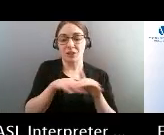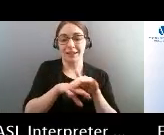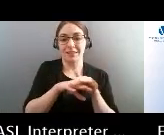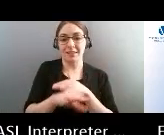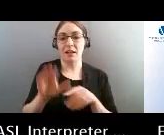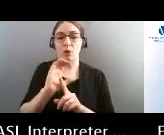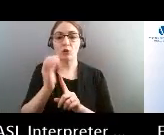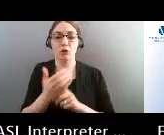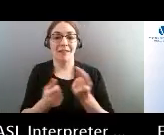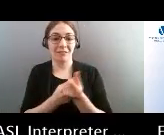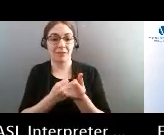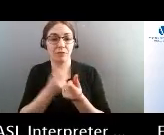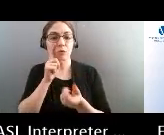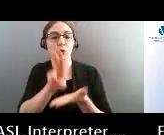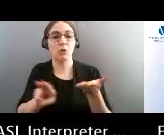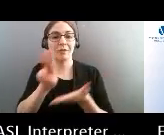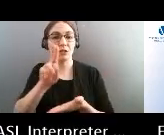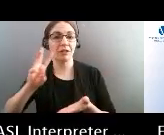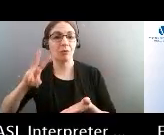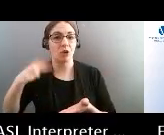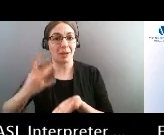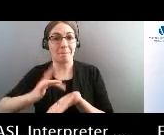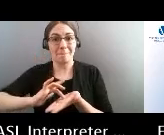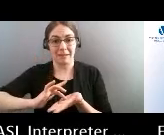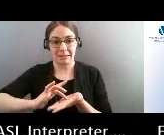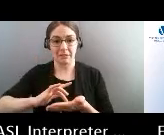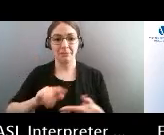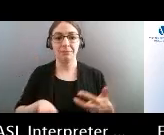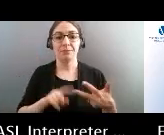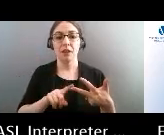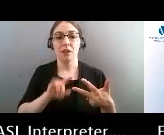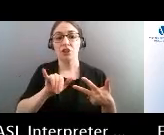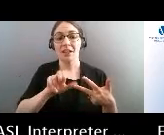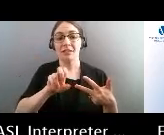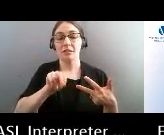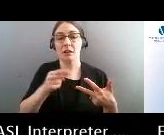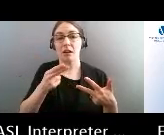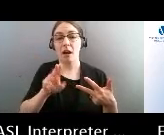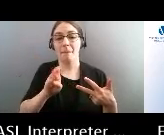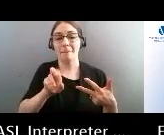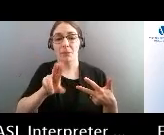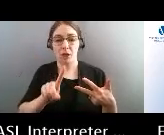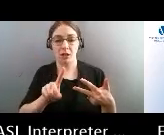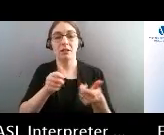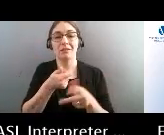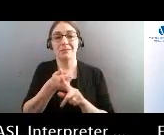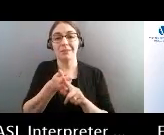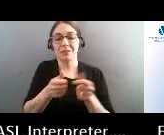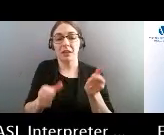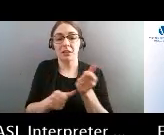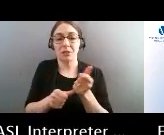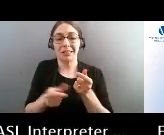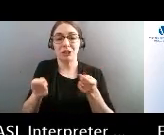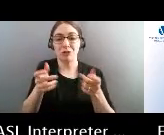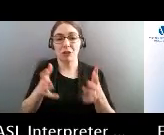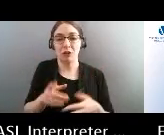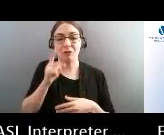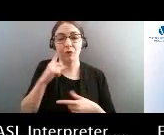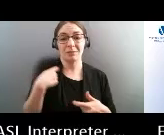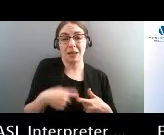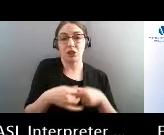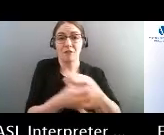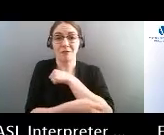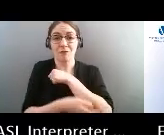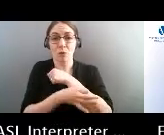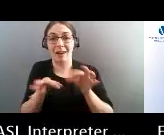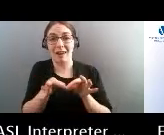of Washington Medicine, Jason Hubbard, who is Associate Director, Spanish and Foreign Language Interpreters for the